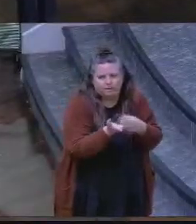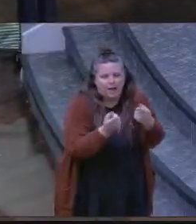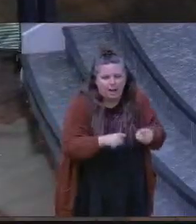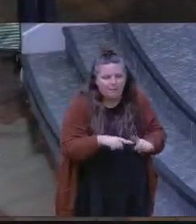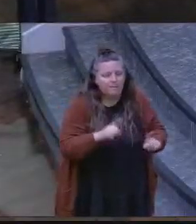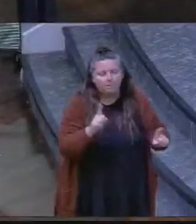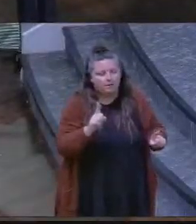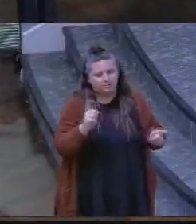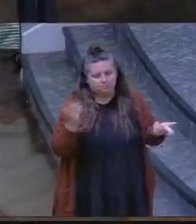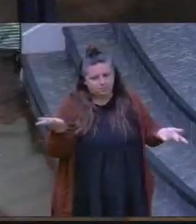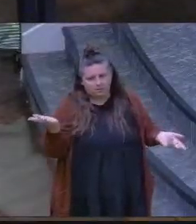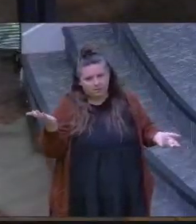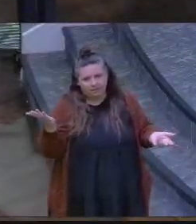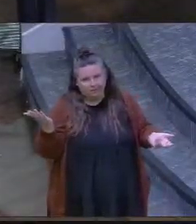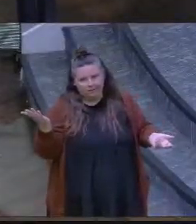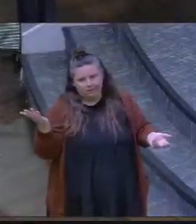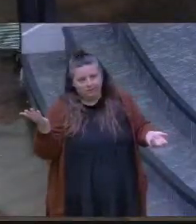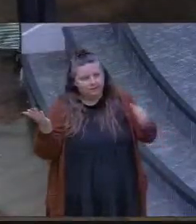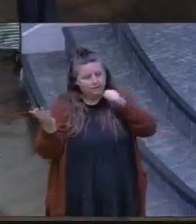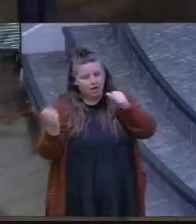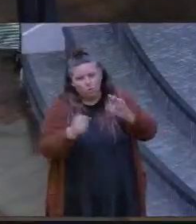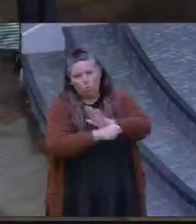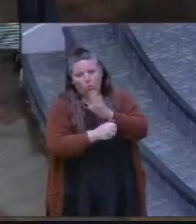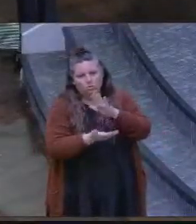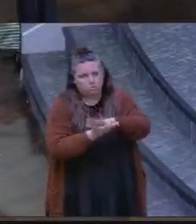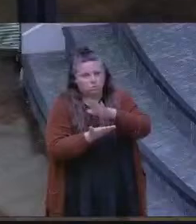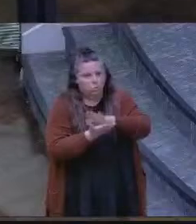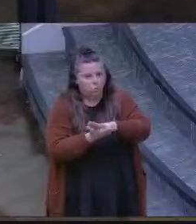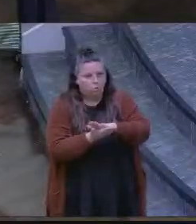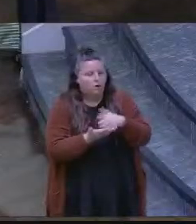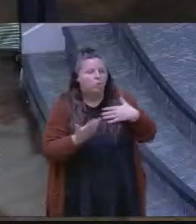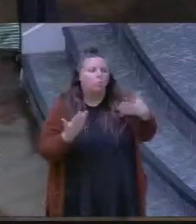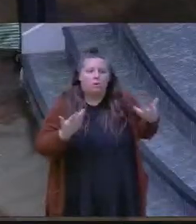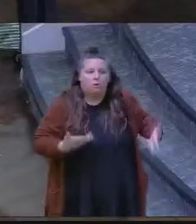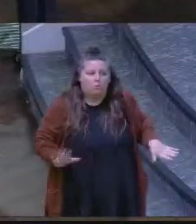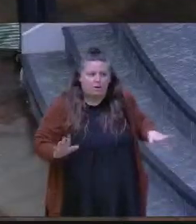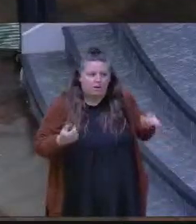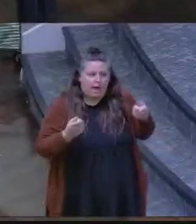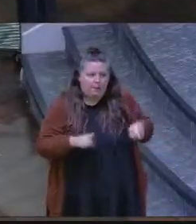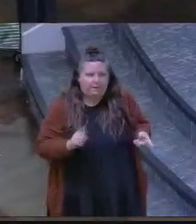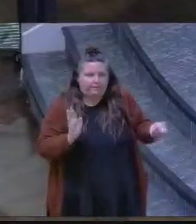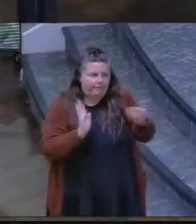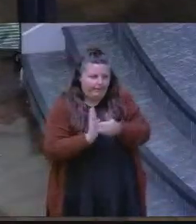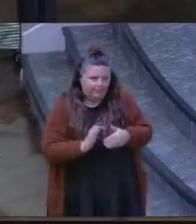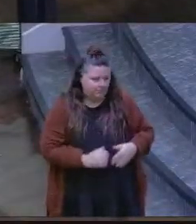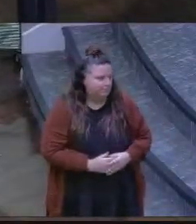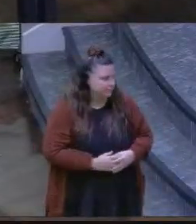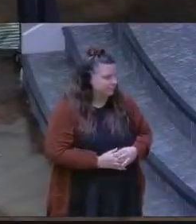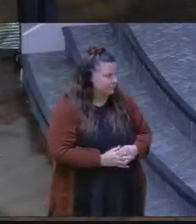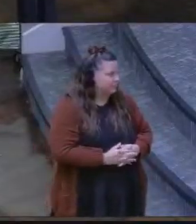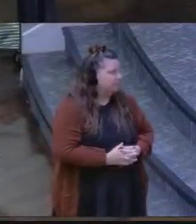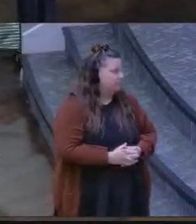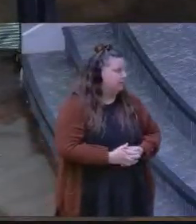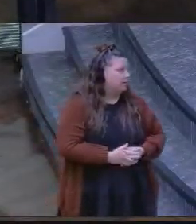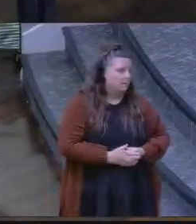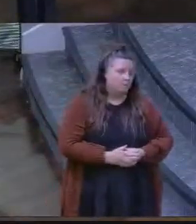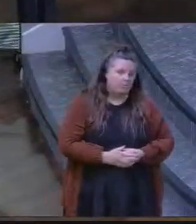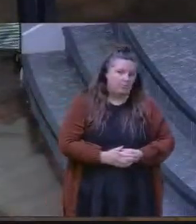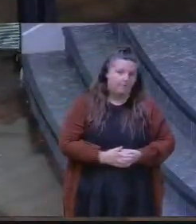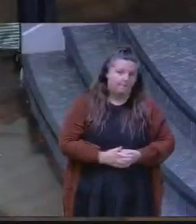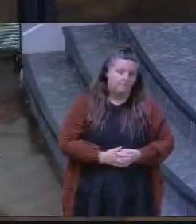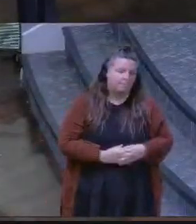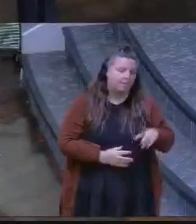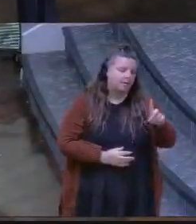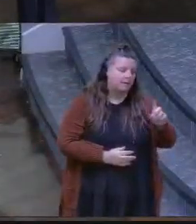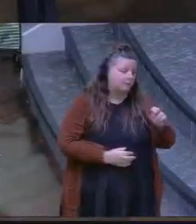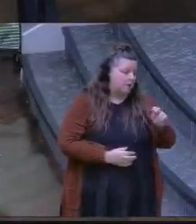having 50 or 60 classrooms down. We don't want to live that nightmare anymore. Thank you. And Mr. Denson,